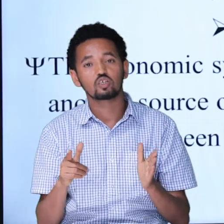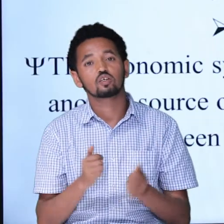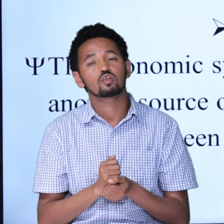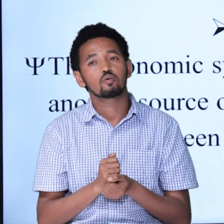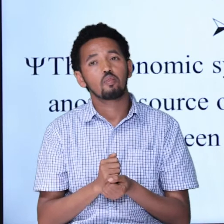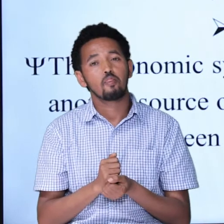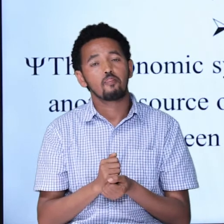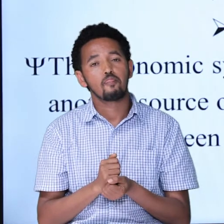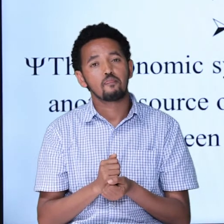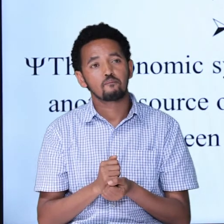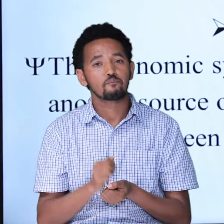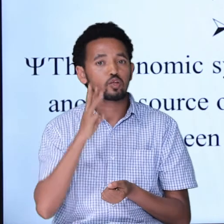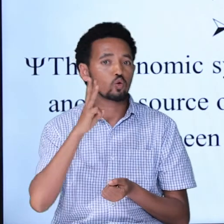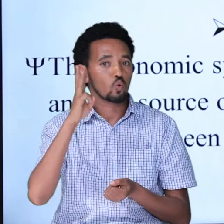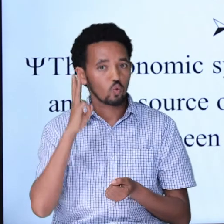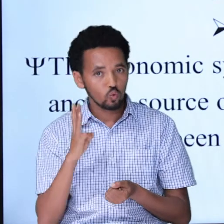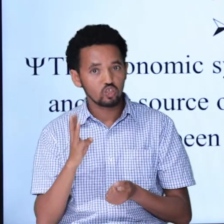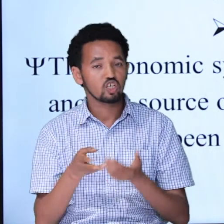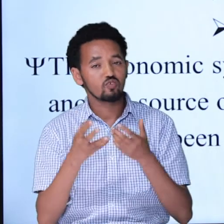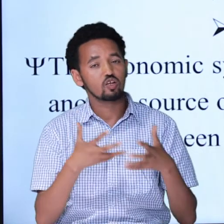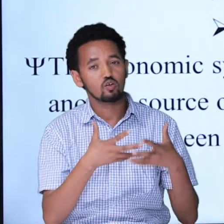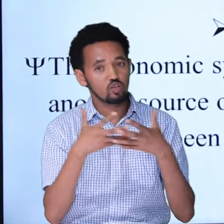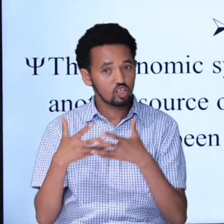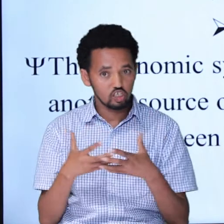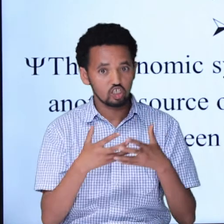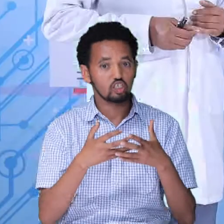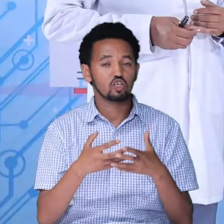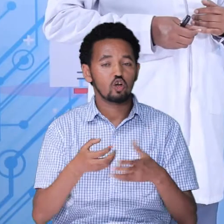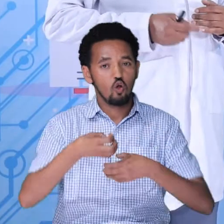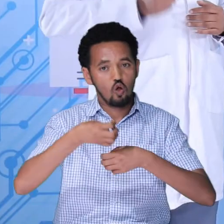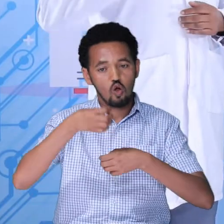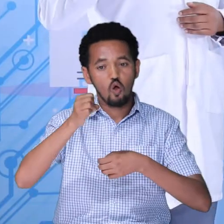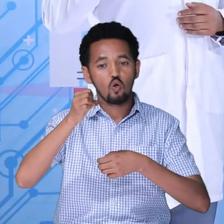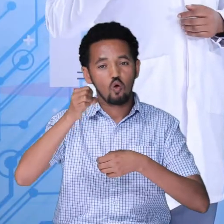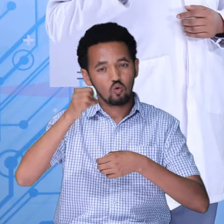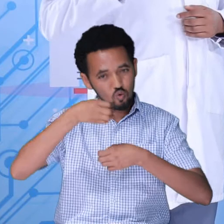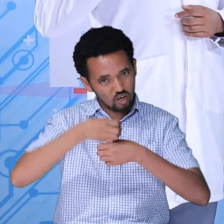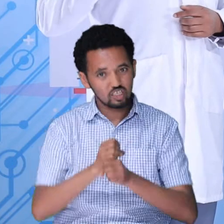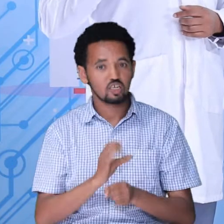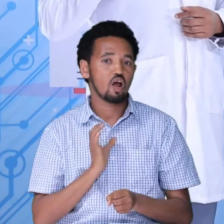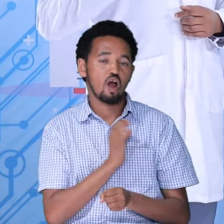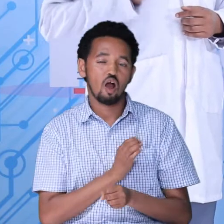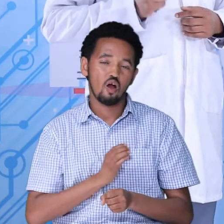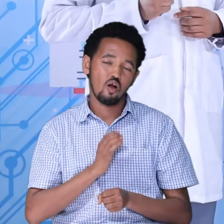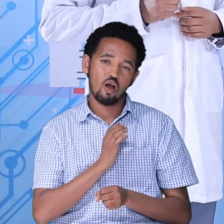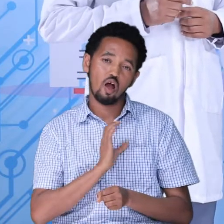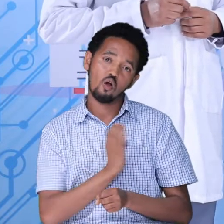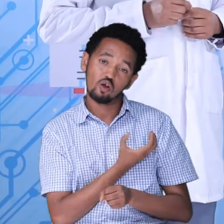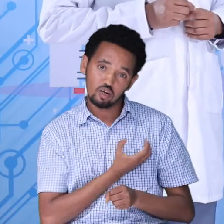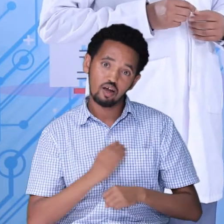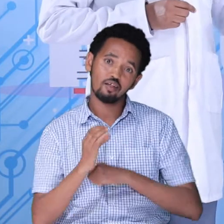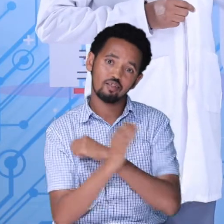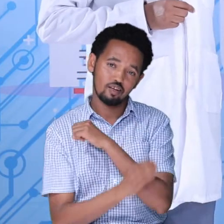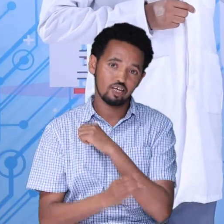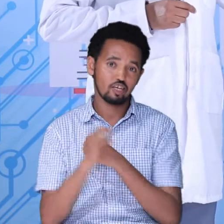Congo-Kinshasa was solved by United Nations organization. Our country, Ethiopia, was